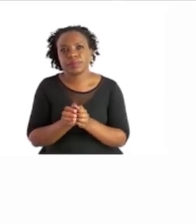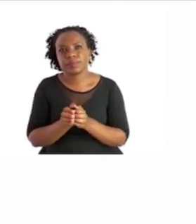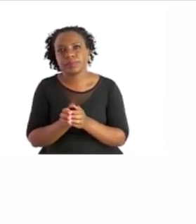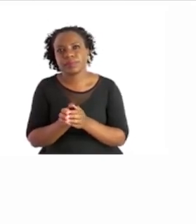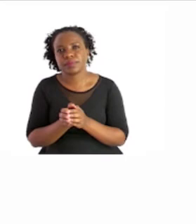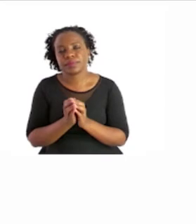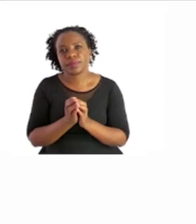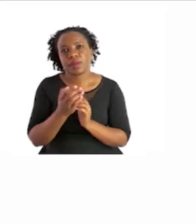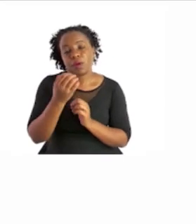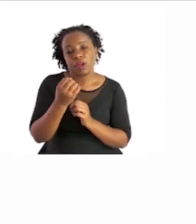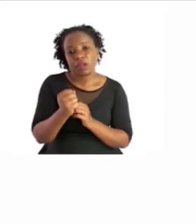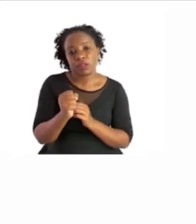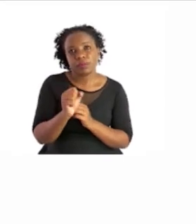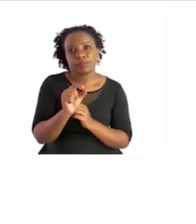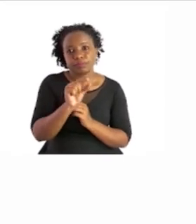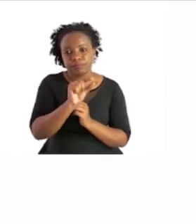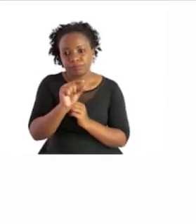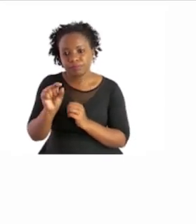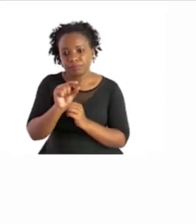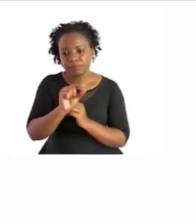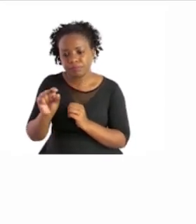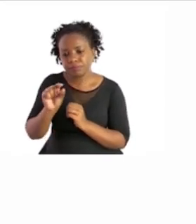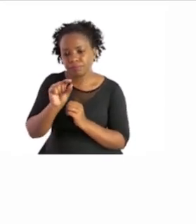We have the word bank there,